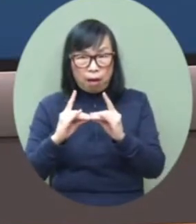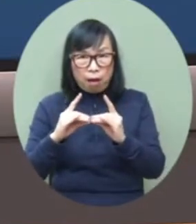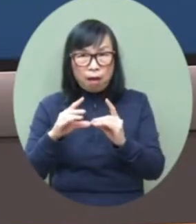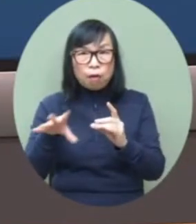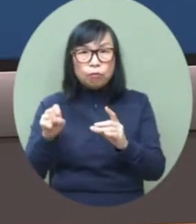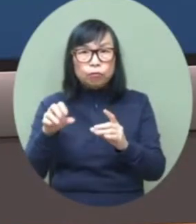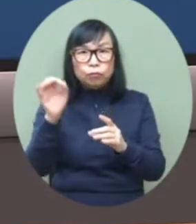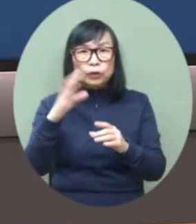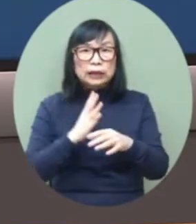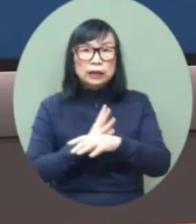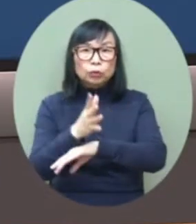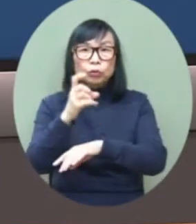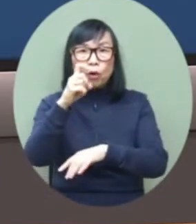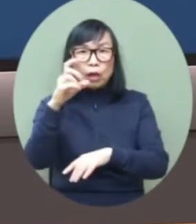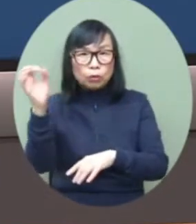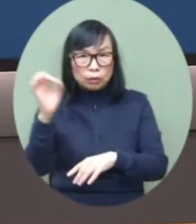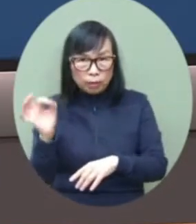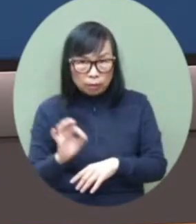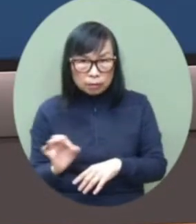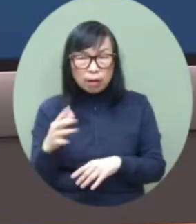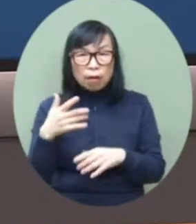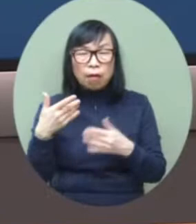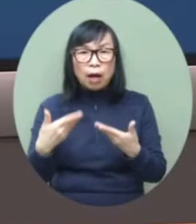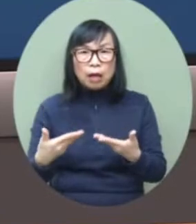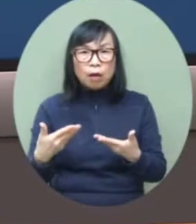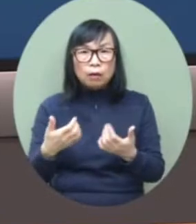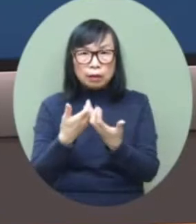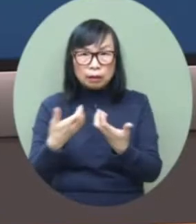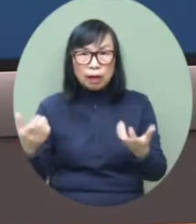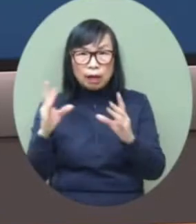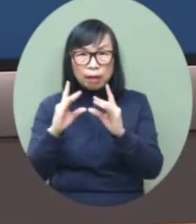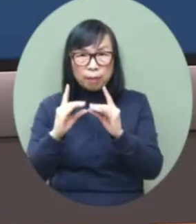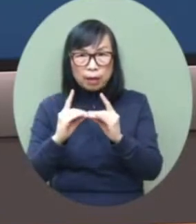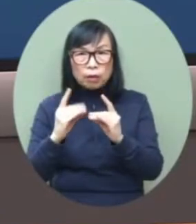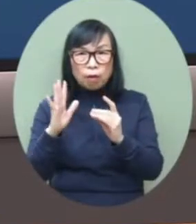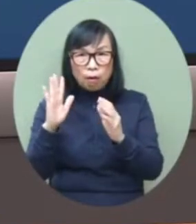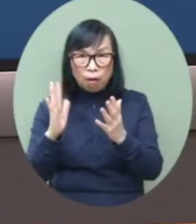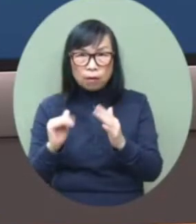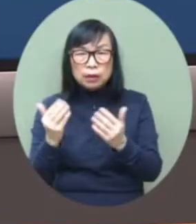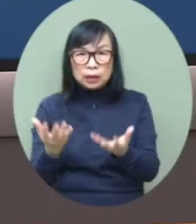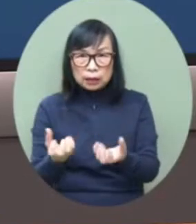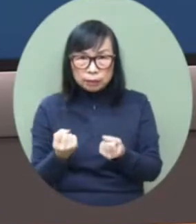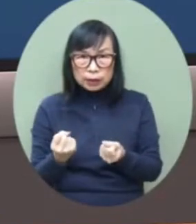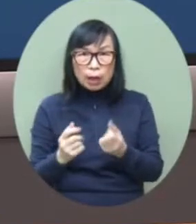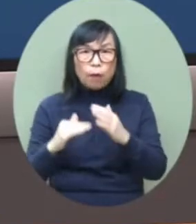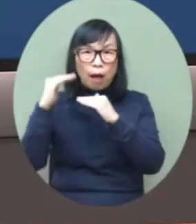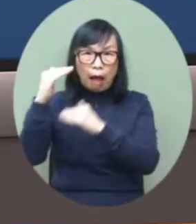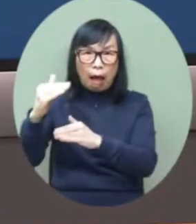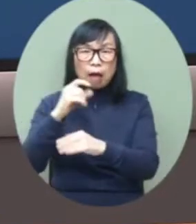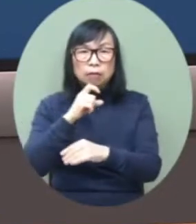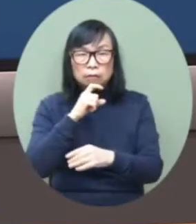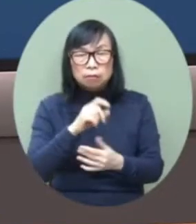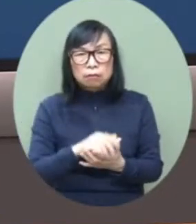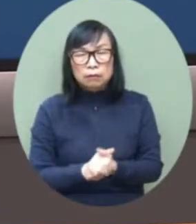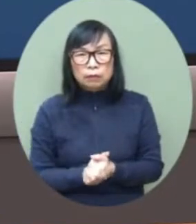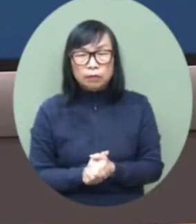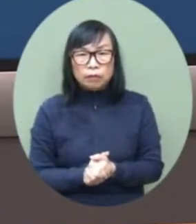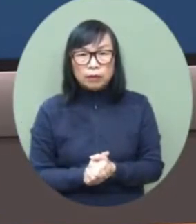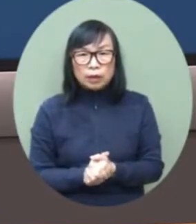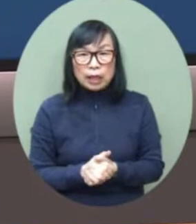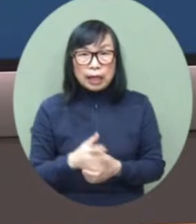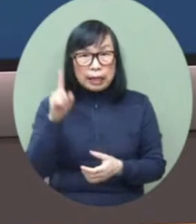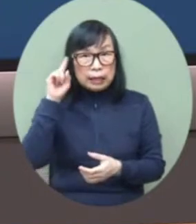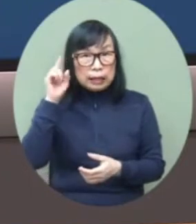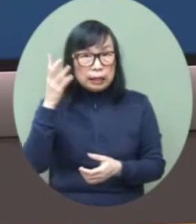hospital's usage rate is more than 90%, and our quarantine facilities are already at their full